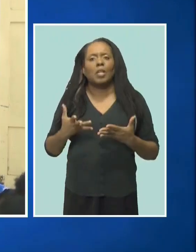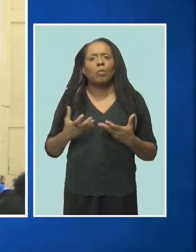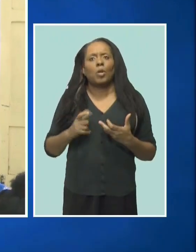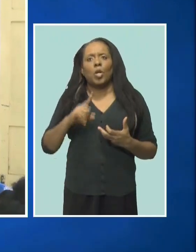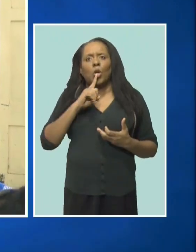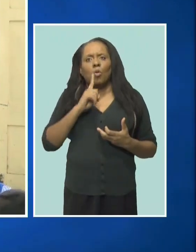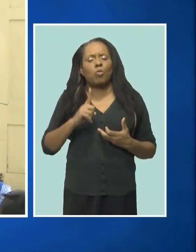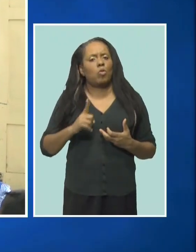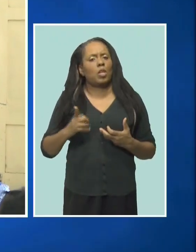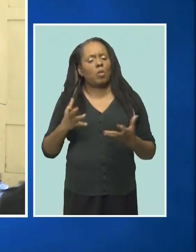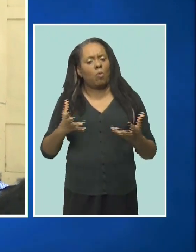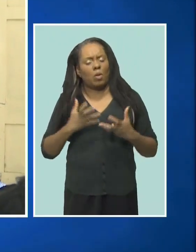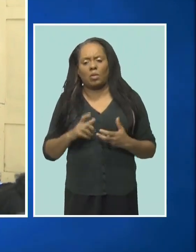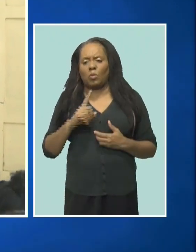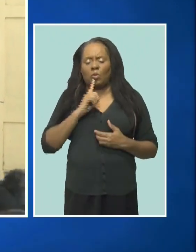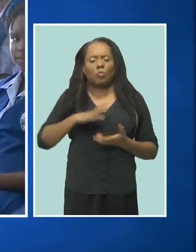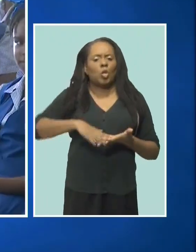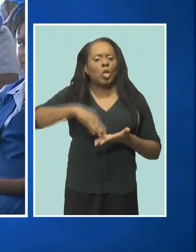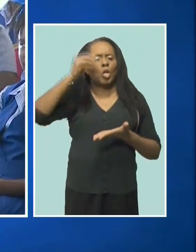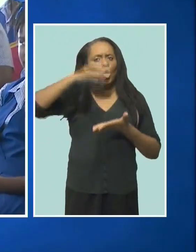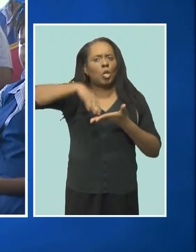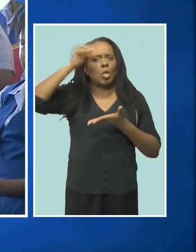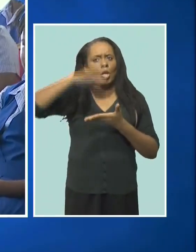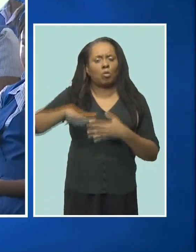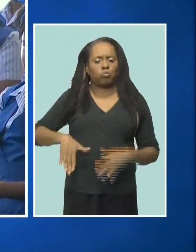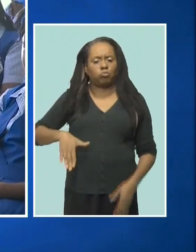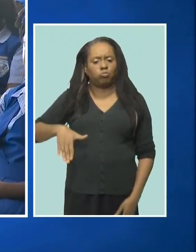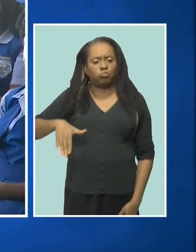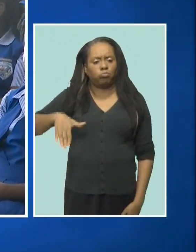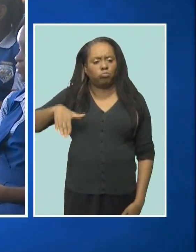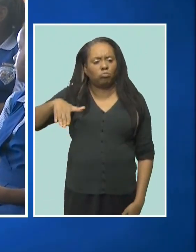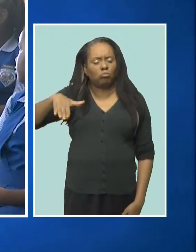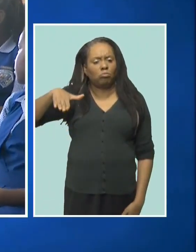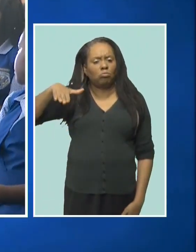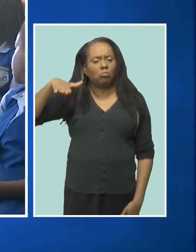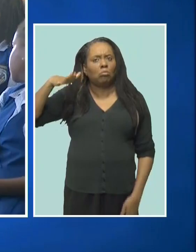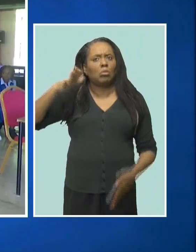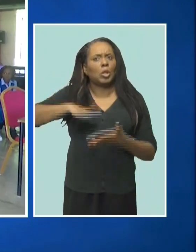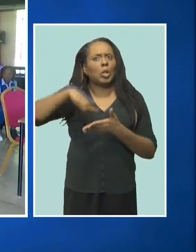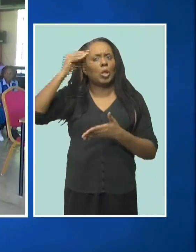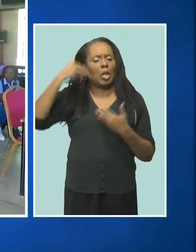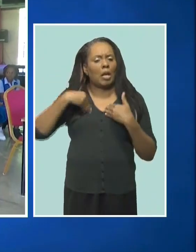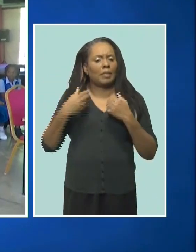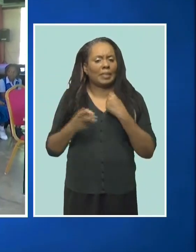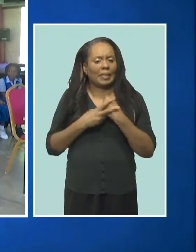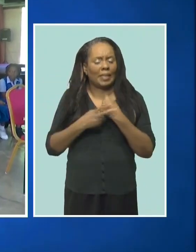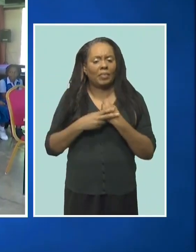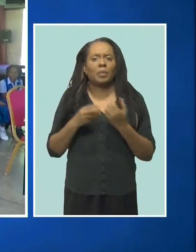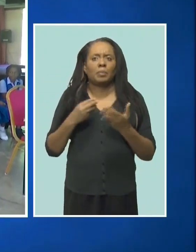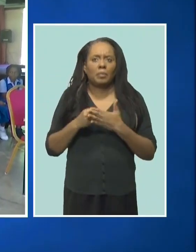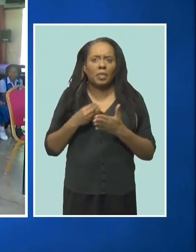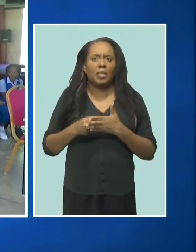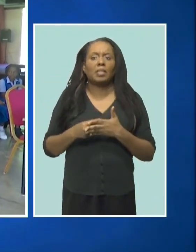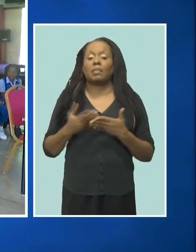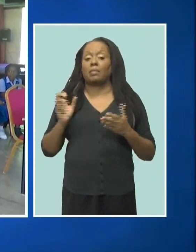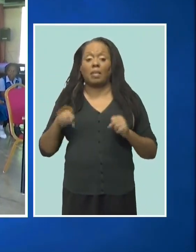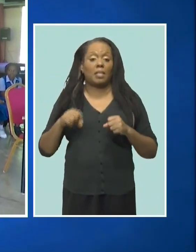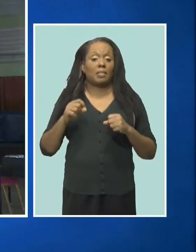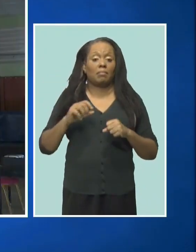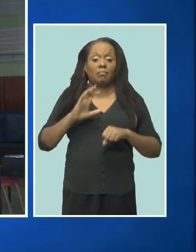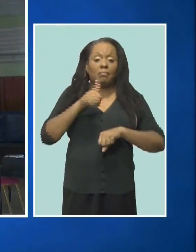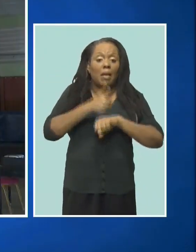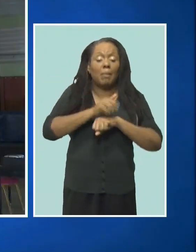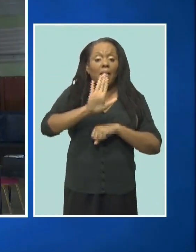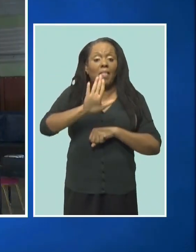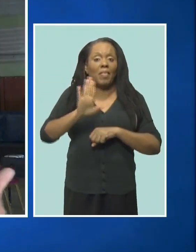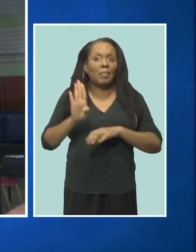build them from young, so that by the time they get to a certain age, they also have savings that they could take those savings, start a business, could even make